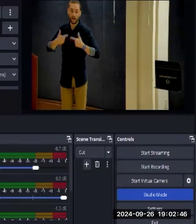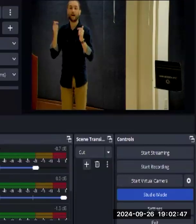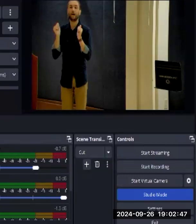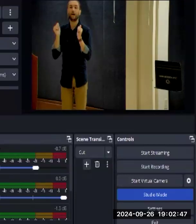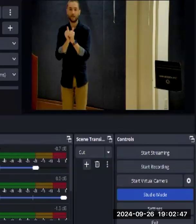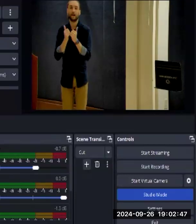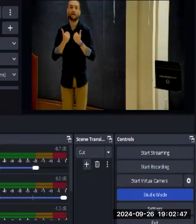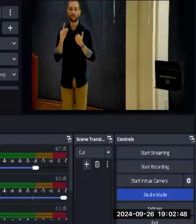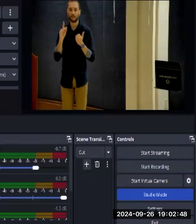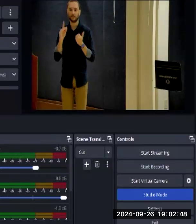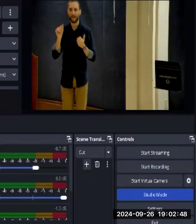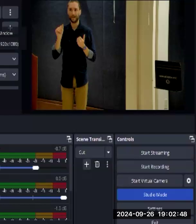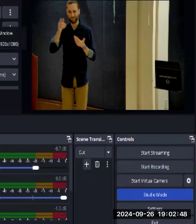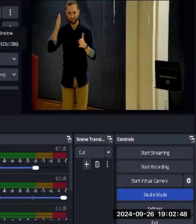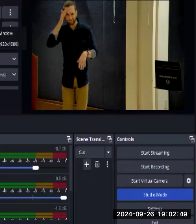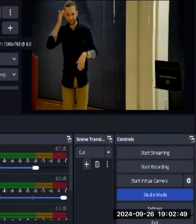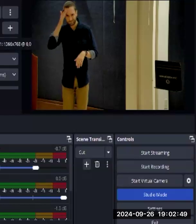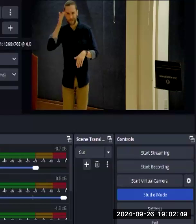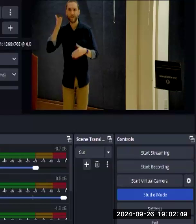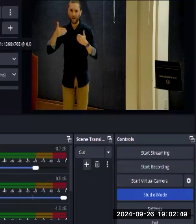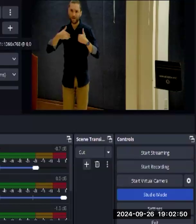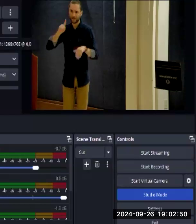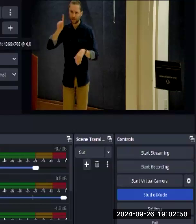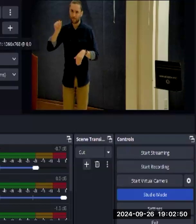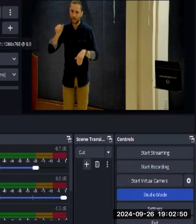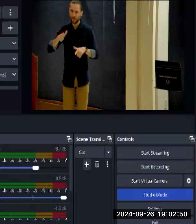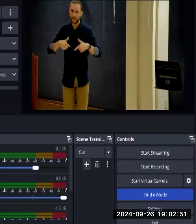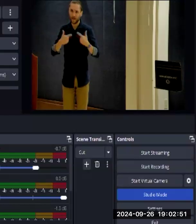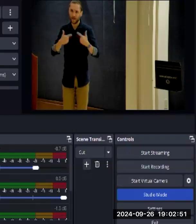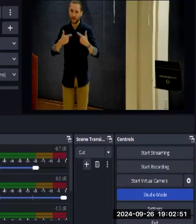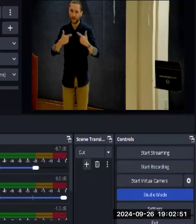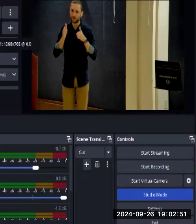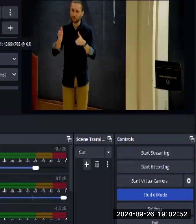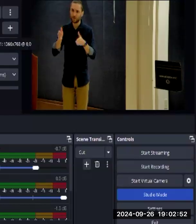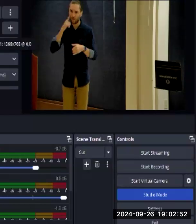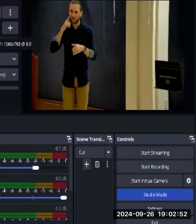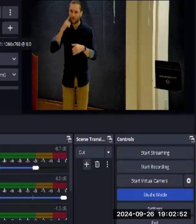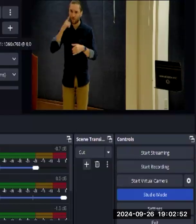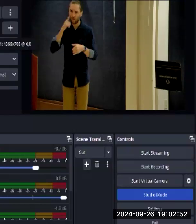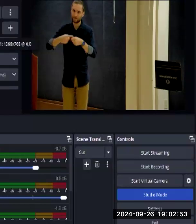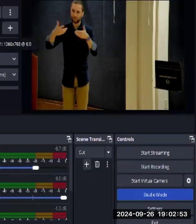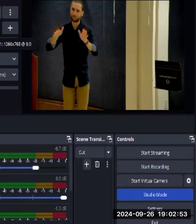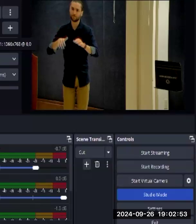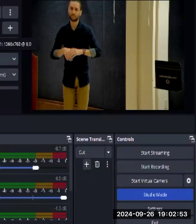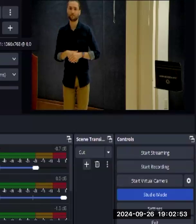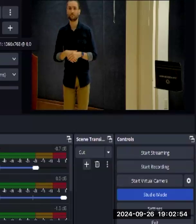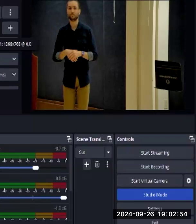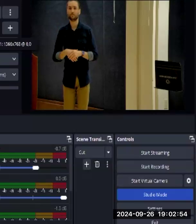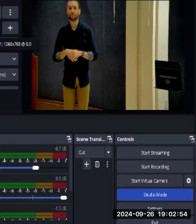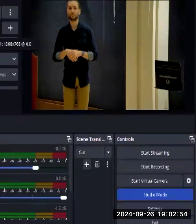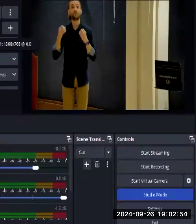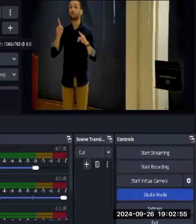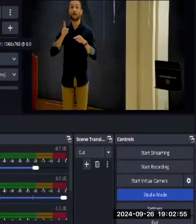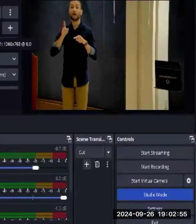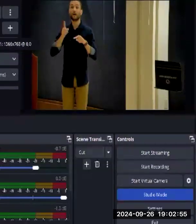well know, you have a disability if you've been living on our streets for a year. Many people cannot enter our